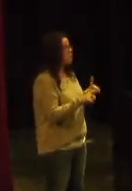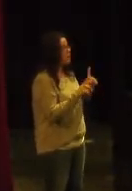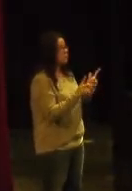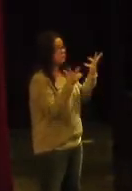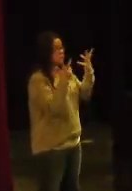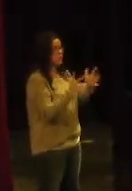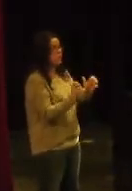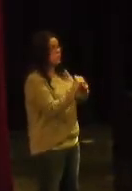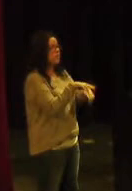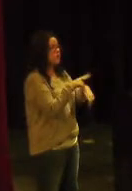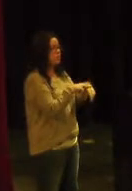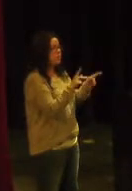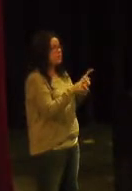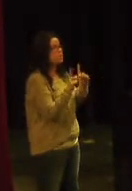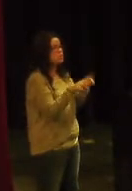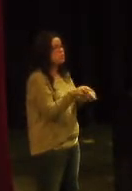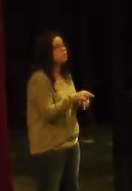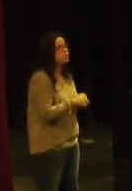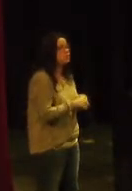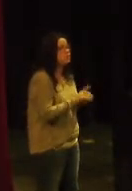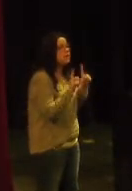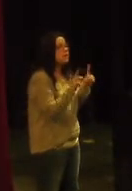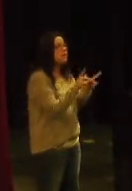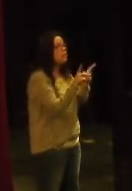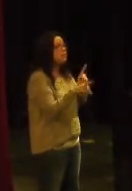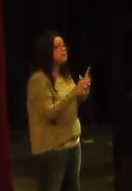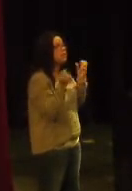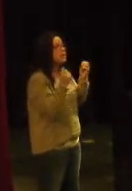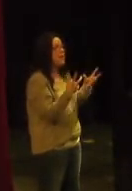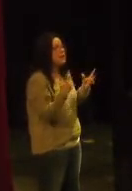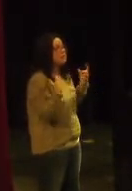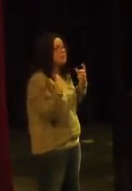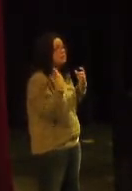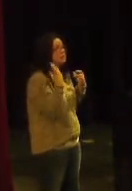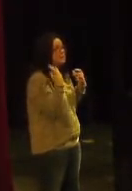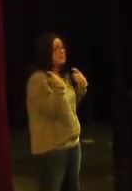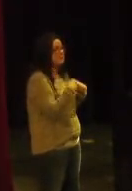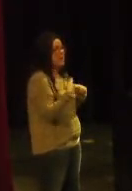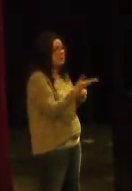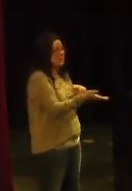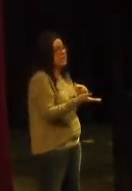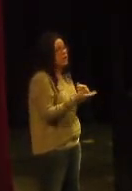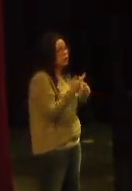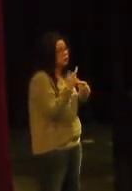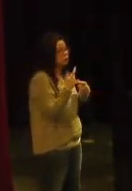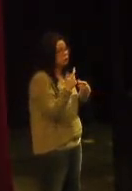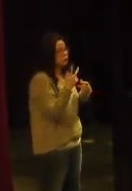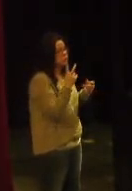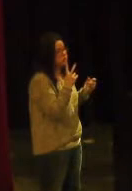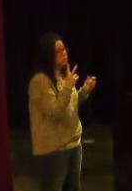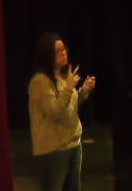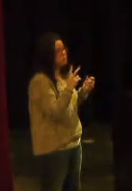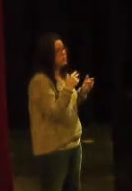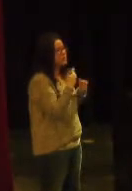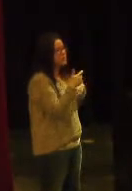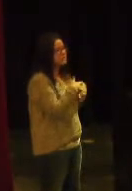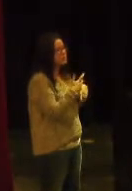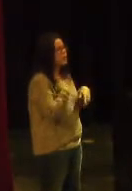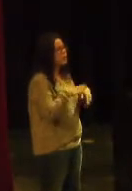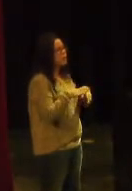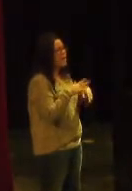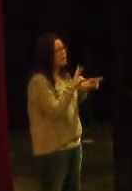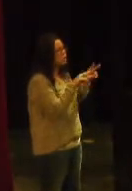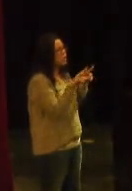normal places you go to. Go to a place where there are a lot of Hispanics there. Just kind of look around and see. Next time you're at Myers or someplace, look at how